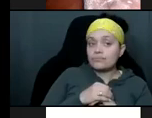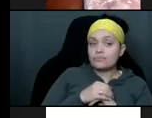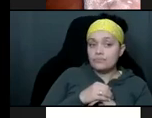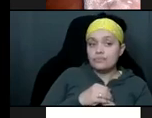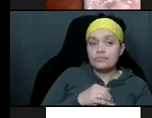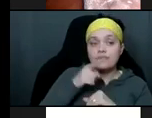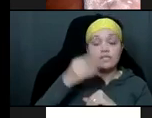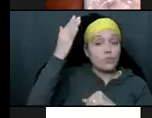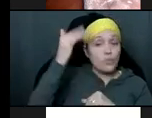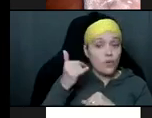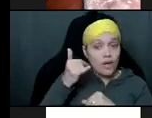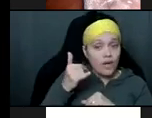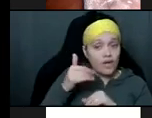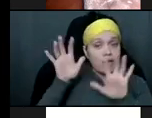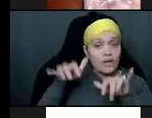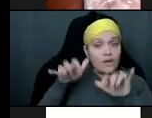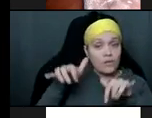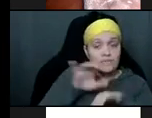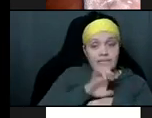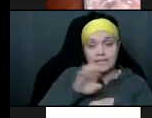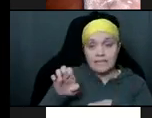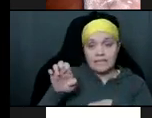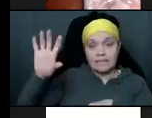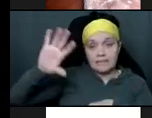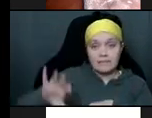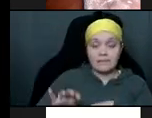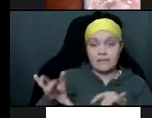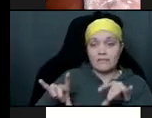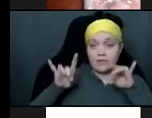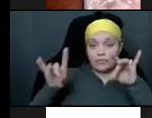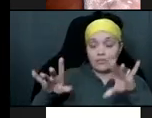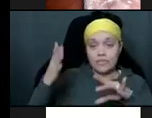Here's why it rains on the east side of Australia.